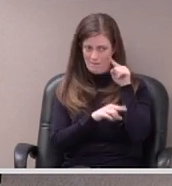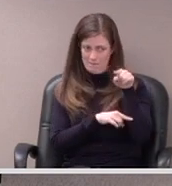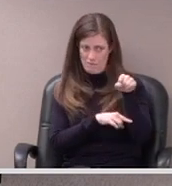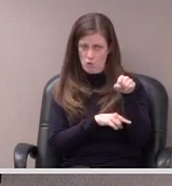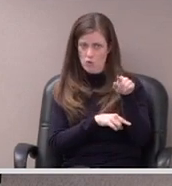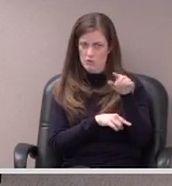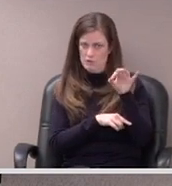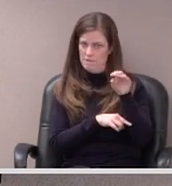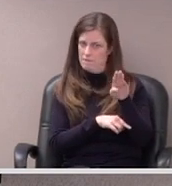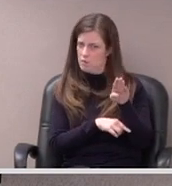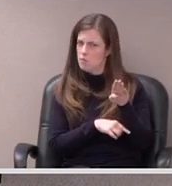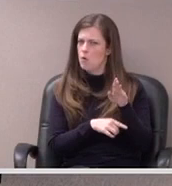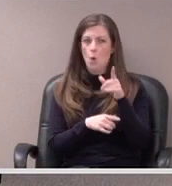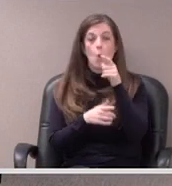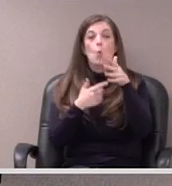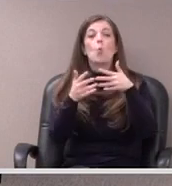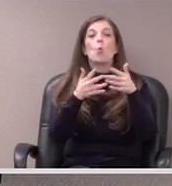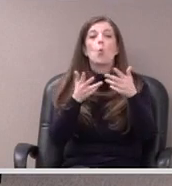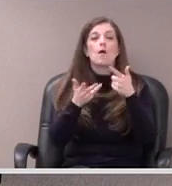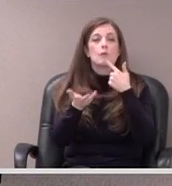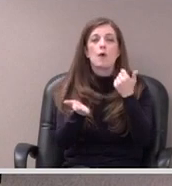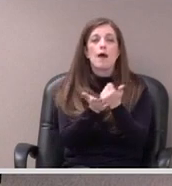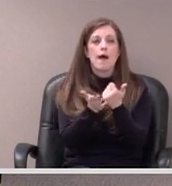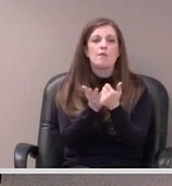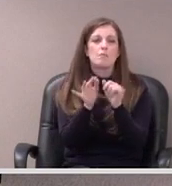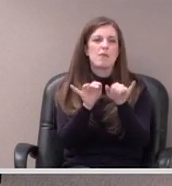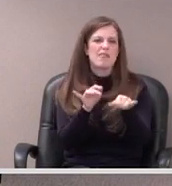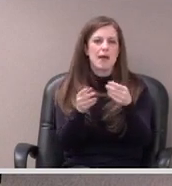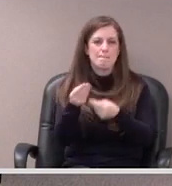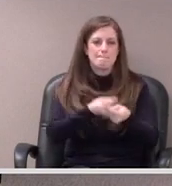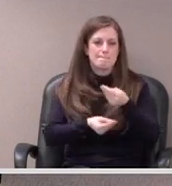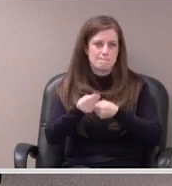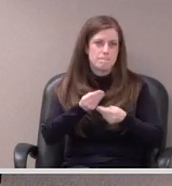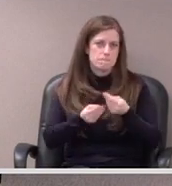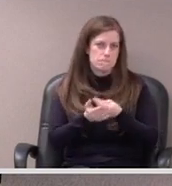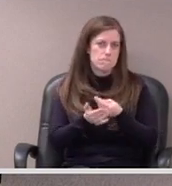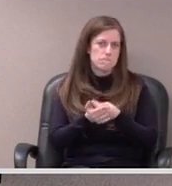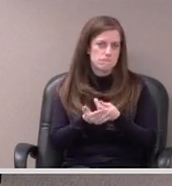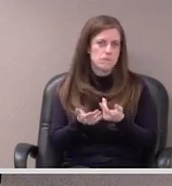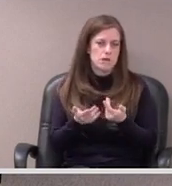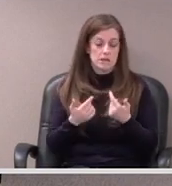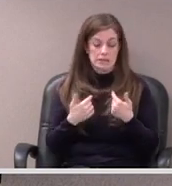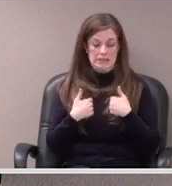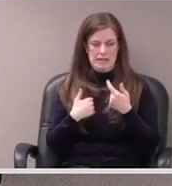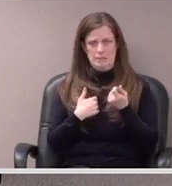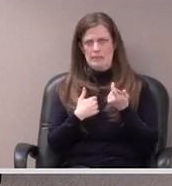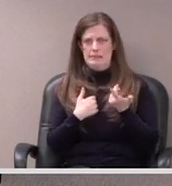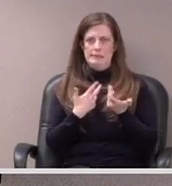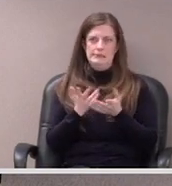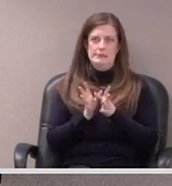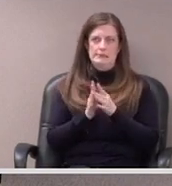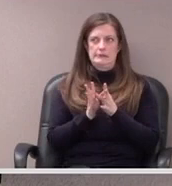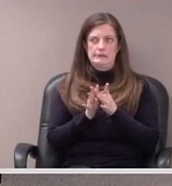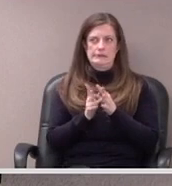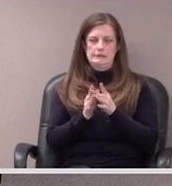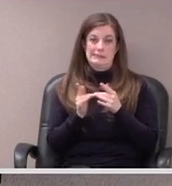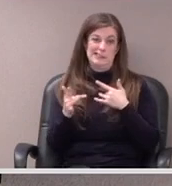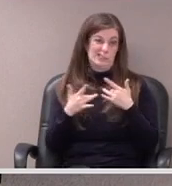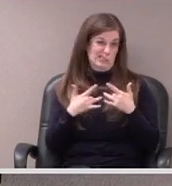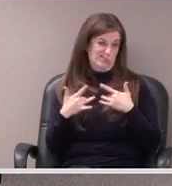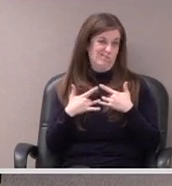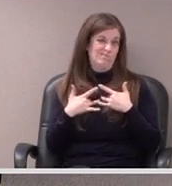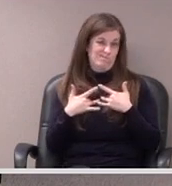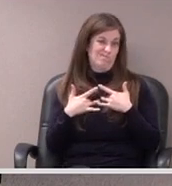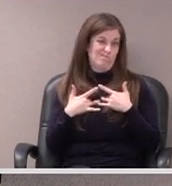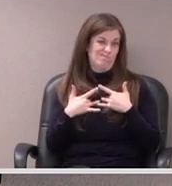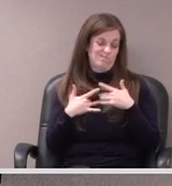in February or whoever is going to help with that budget, because I was a little concerned when I